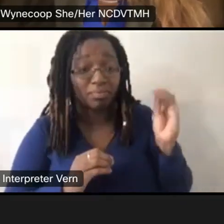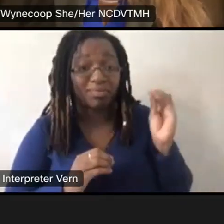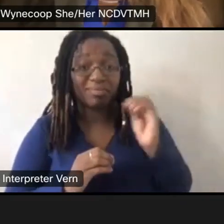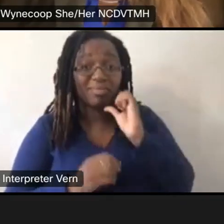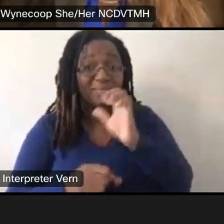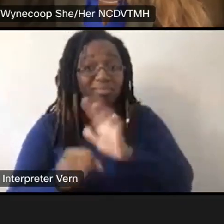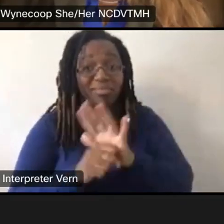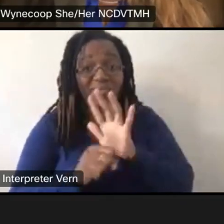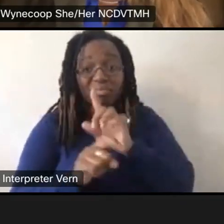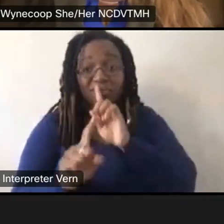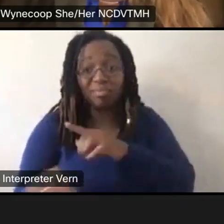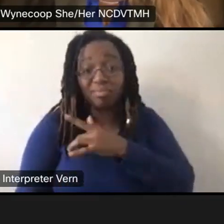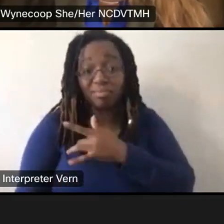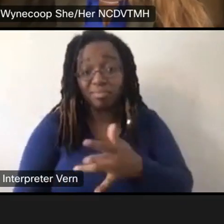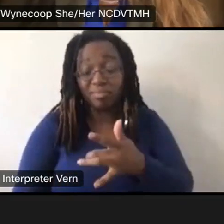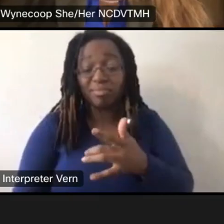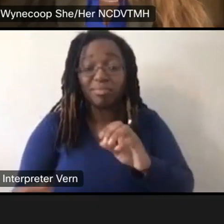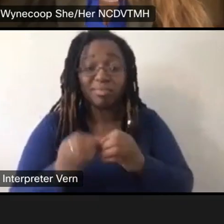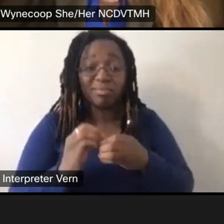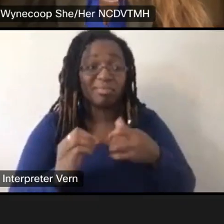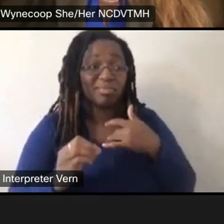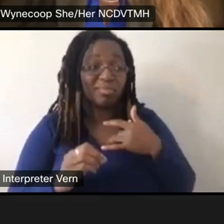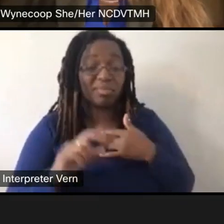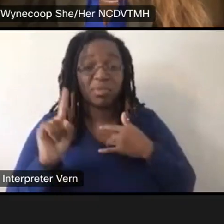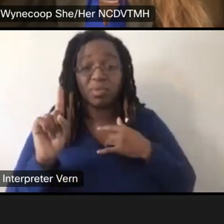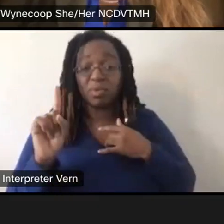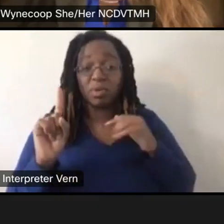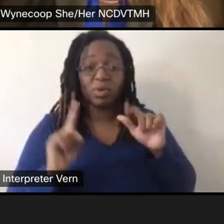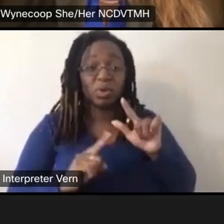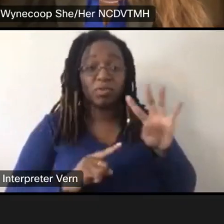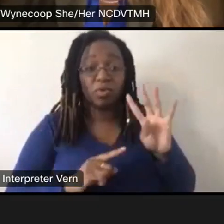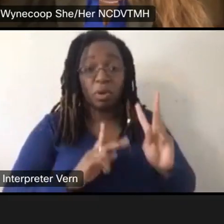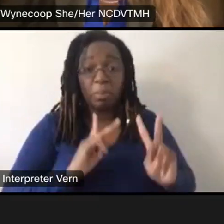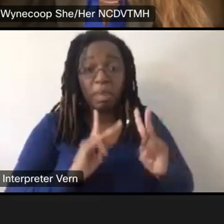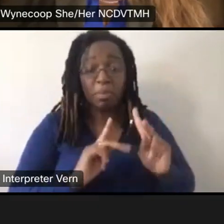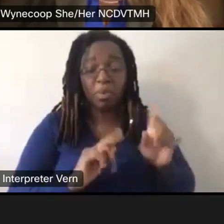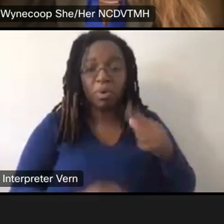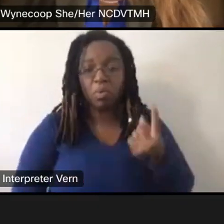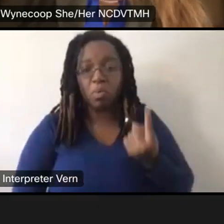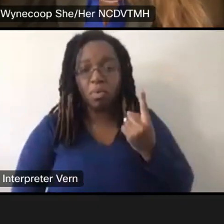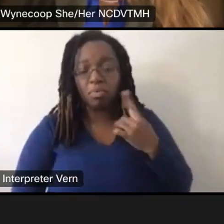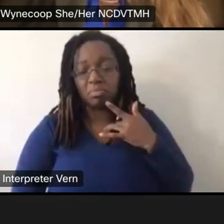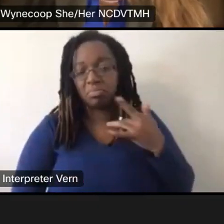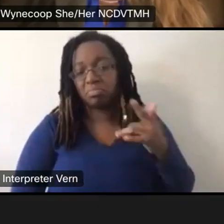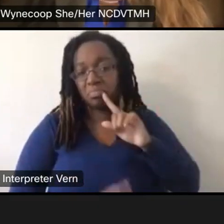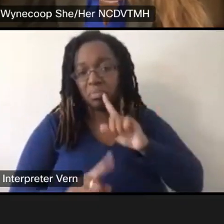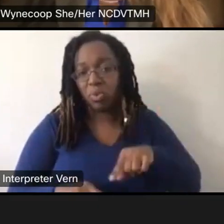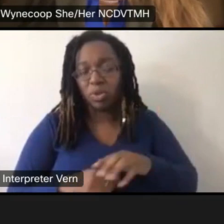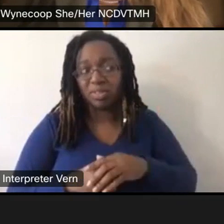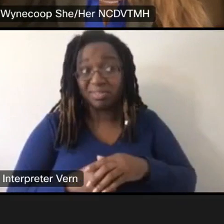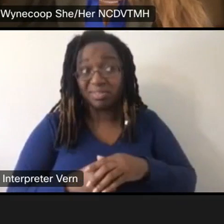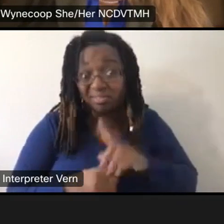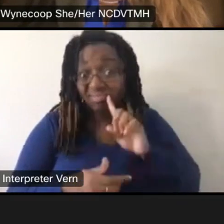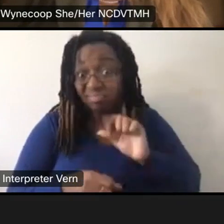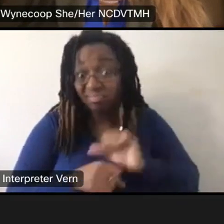I think the statistics are 1 in 24 elder abuse cases actually get reported. So it's definitely happening, but